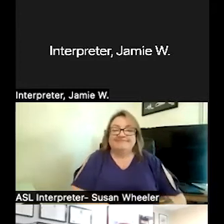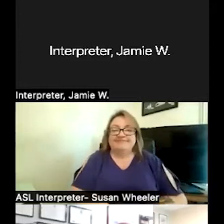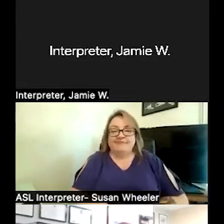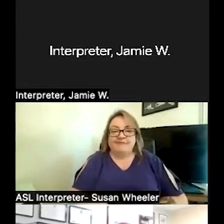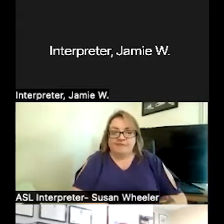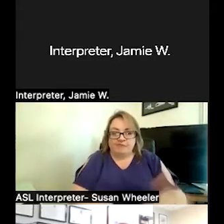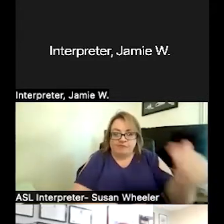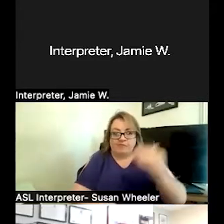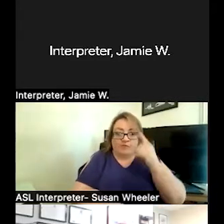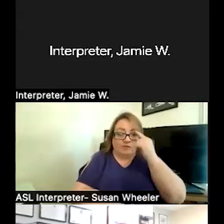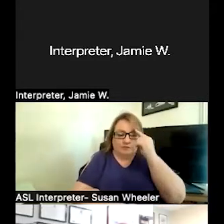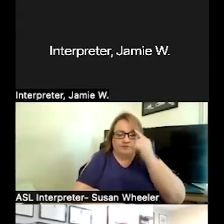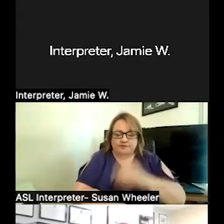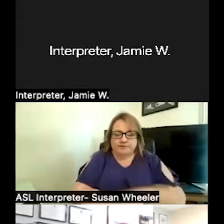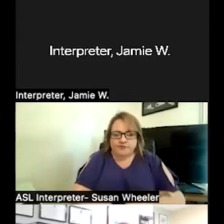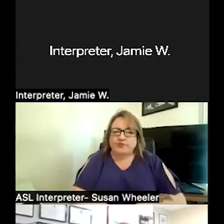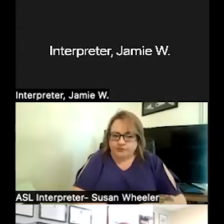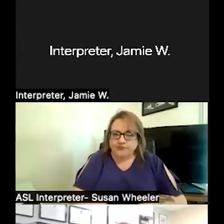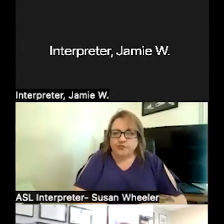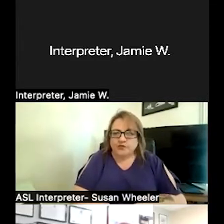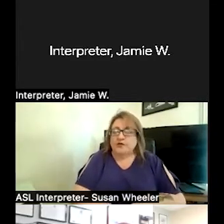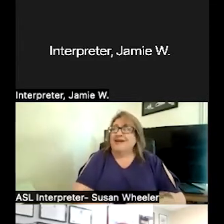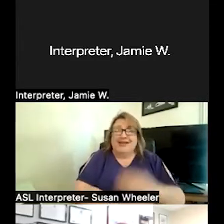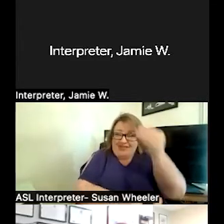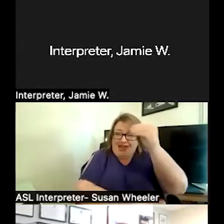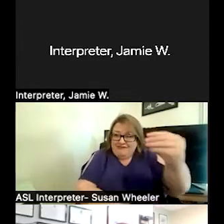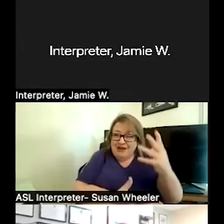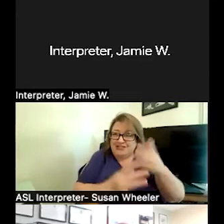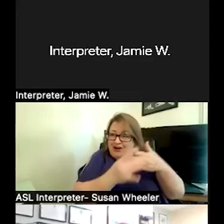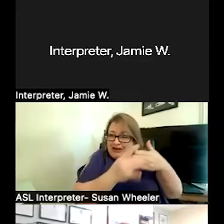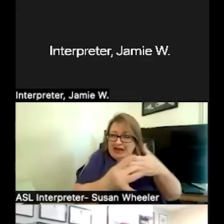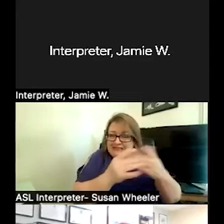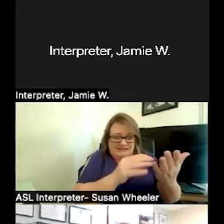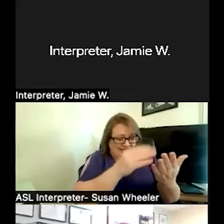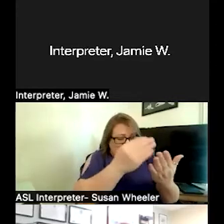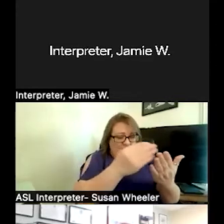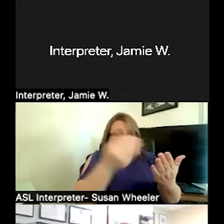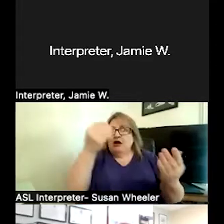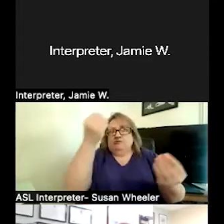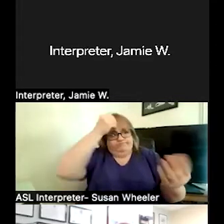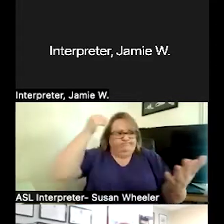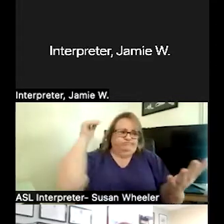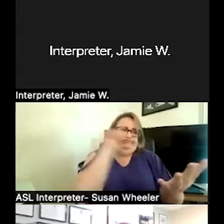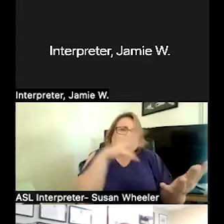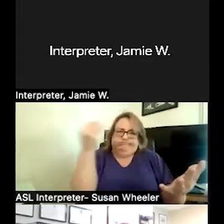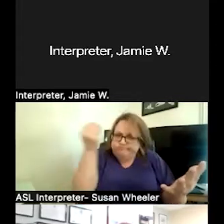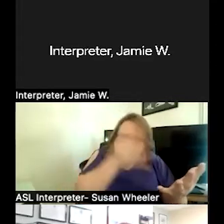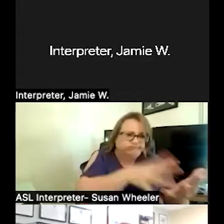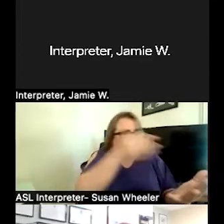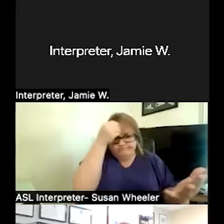We used a lot of different information in our guidance, and I know Vance covered part of this. We're